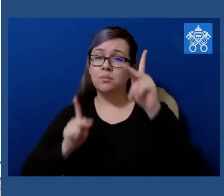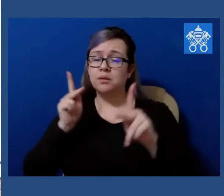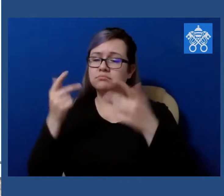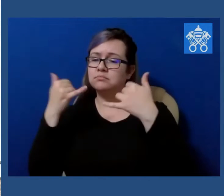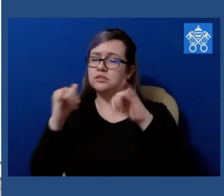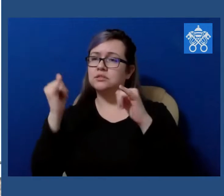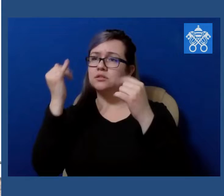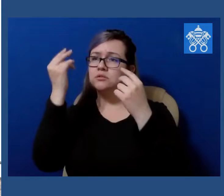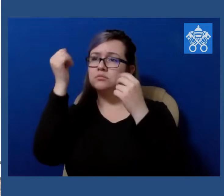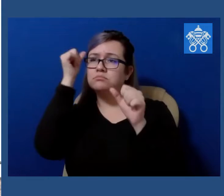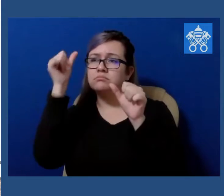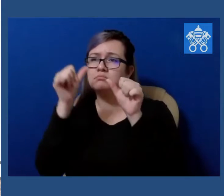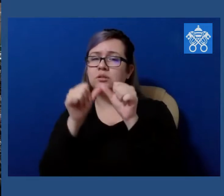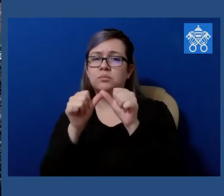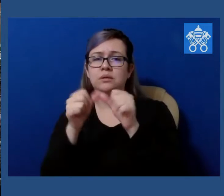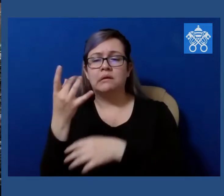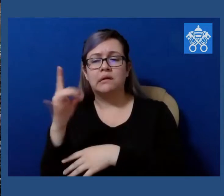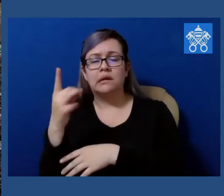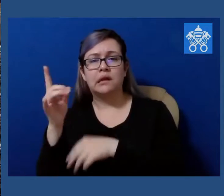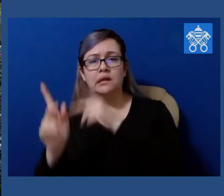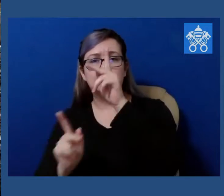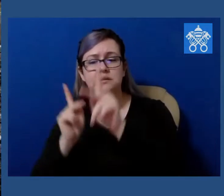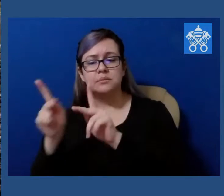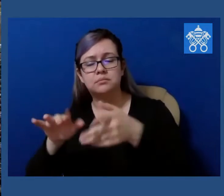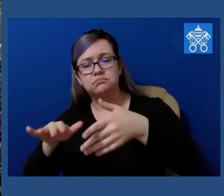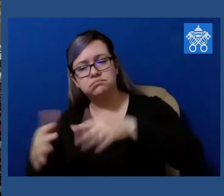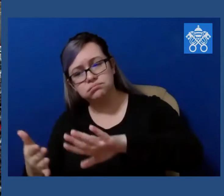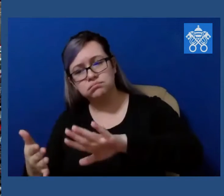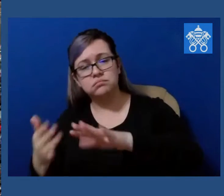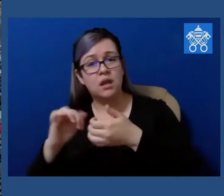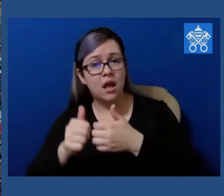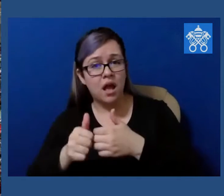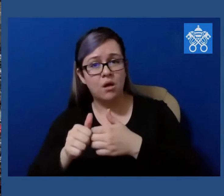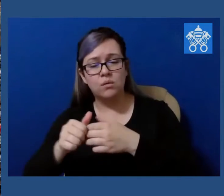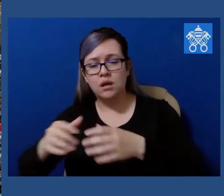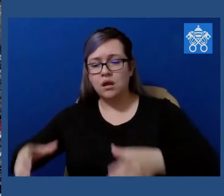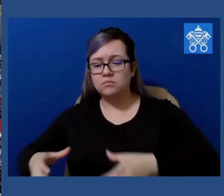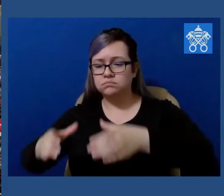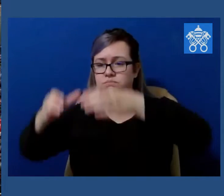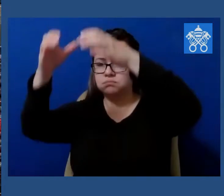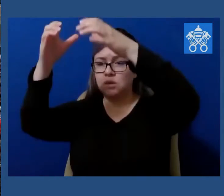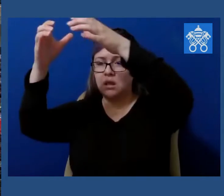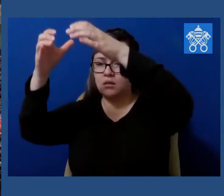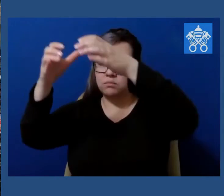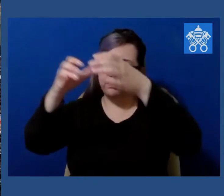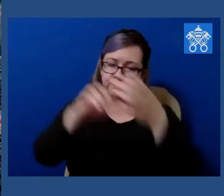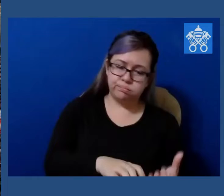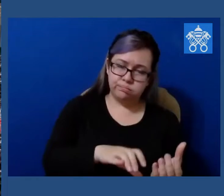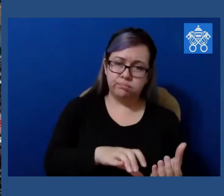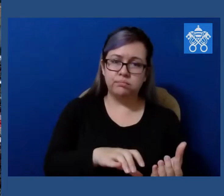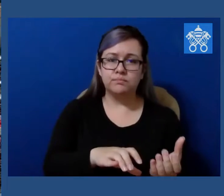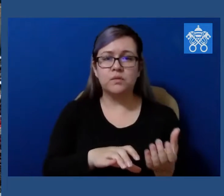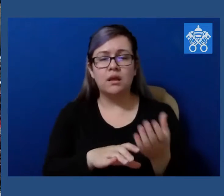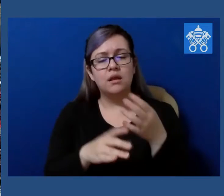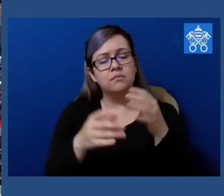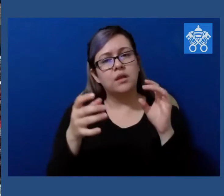While people still remember the 18 people who died when a tower collapsed on them, they tell him about